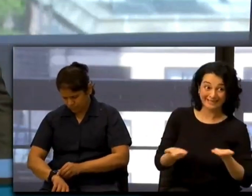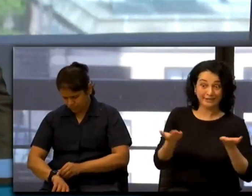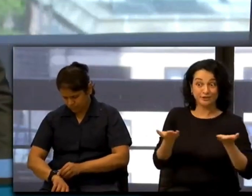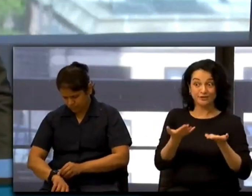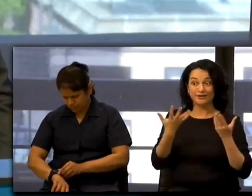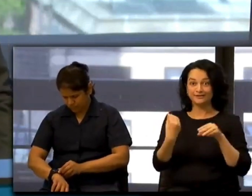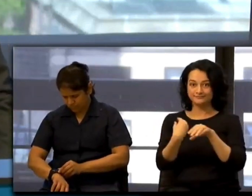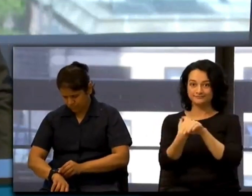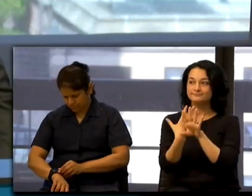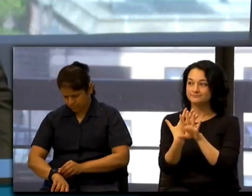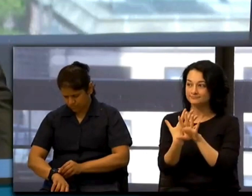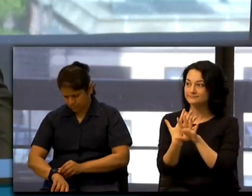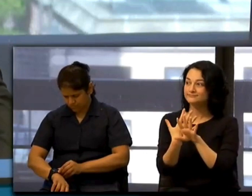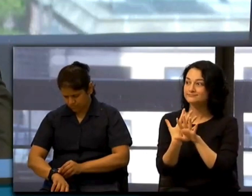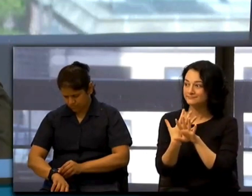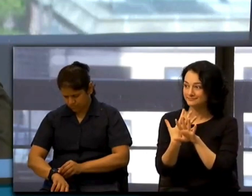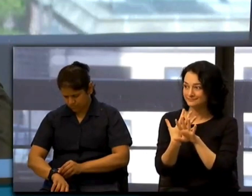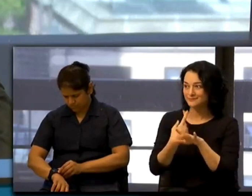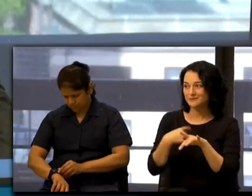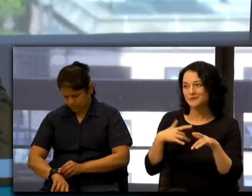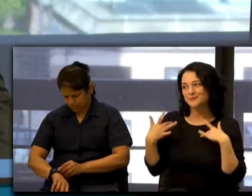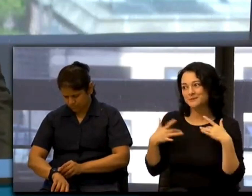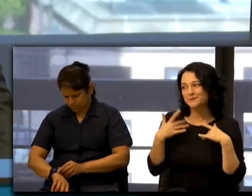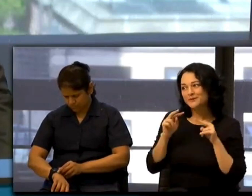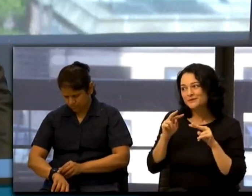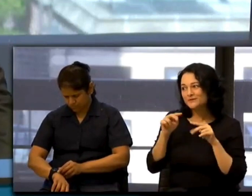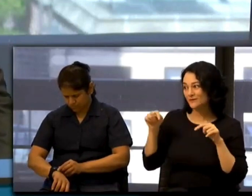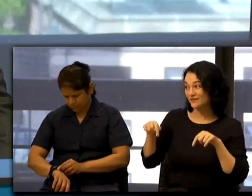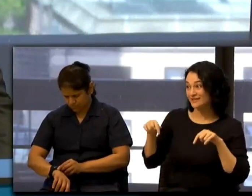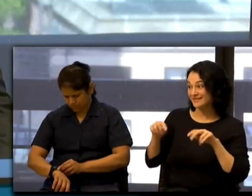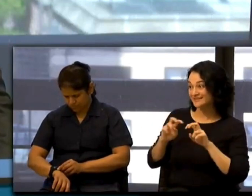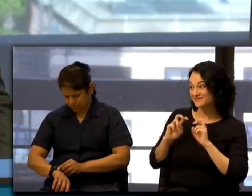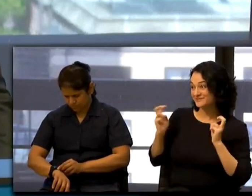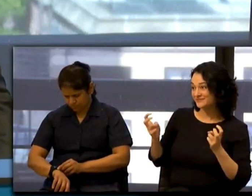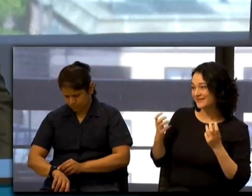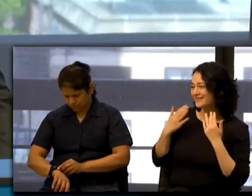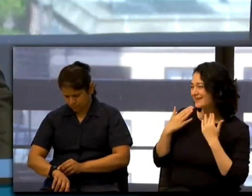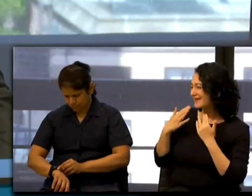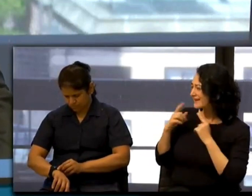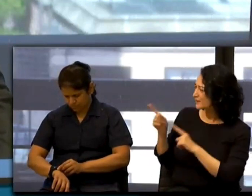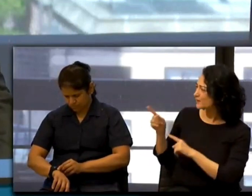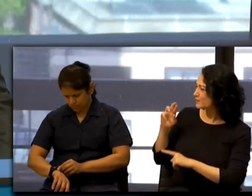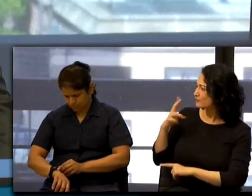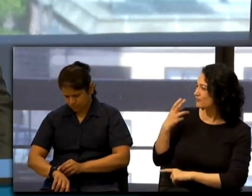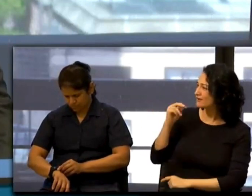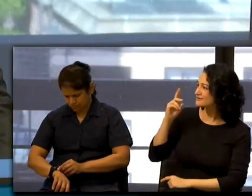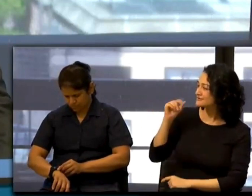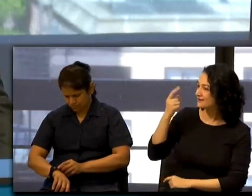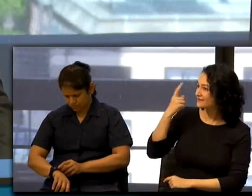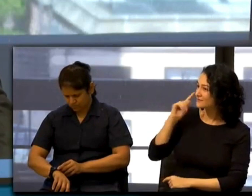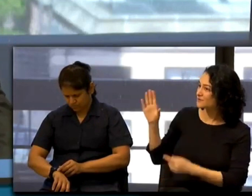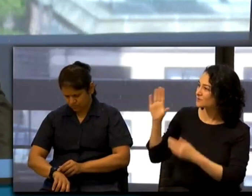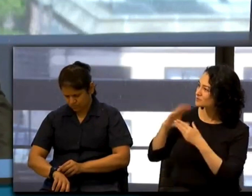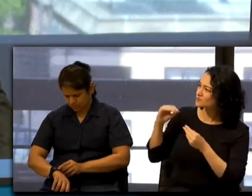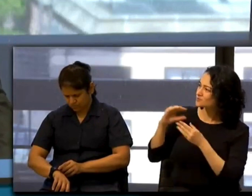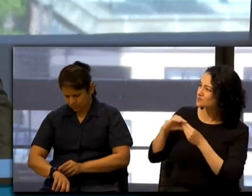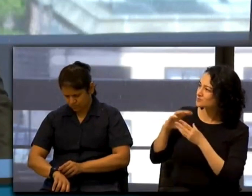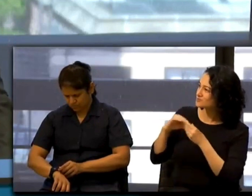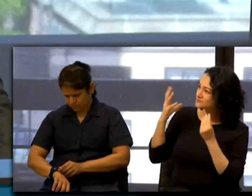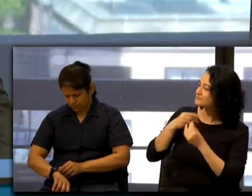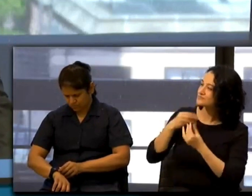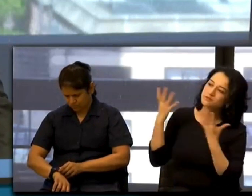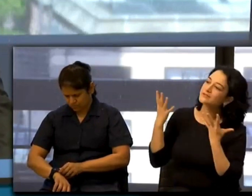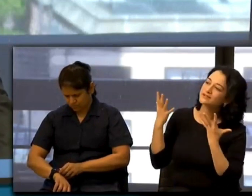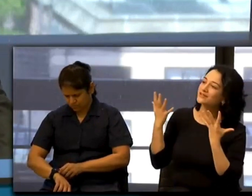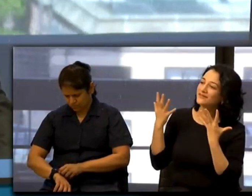your introductory remarks. We're very grateful for ACL's leadership and for the fact that ACL's very